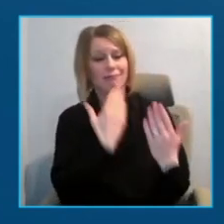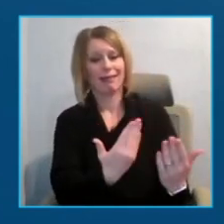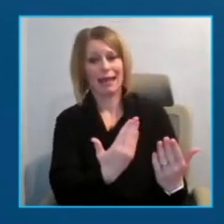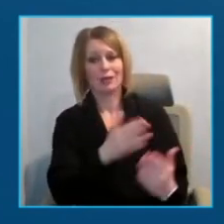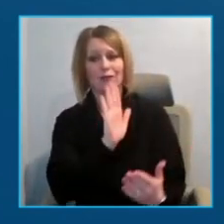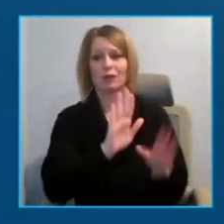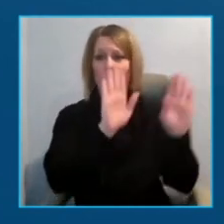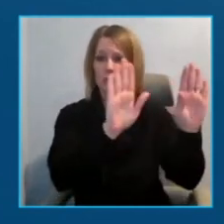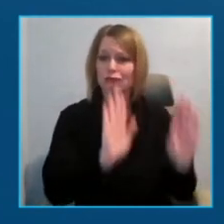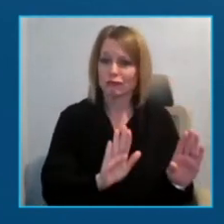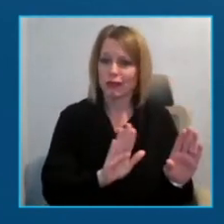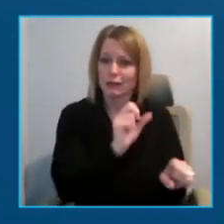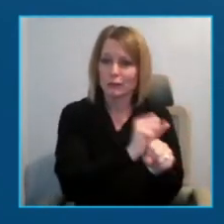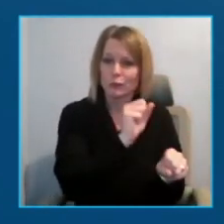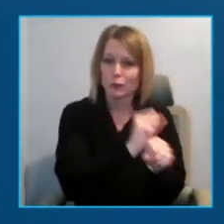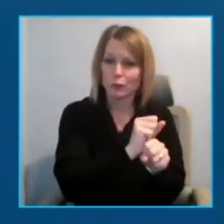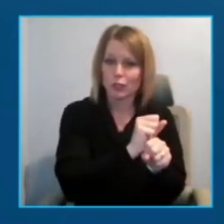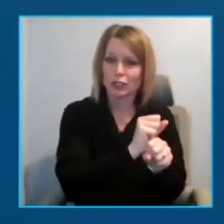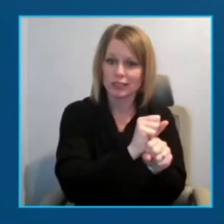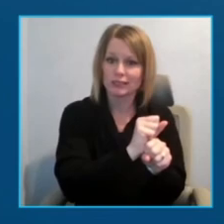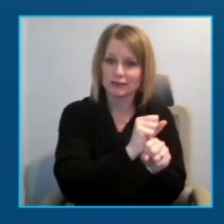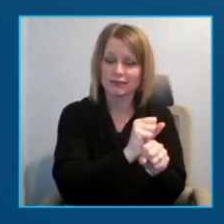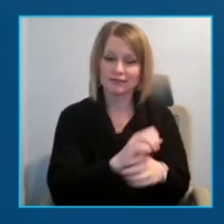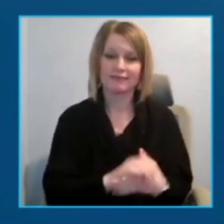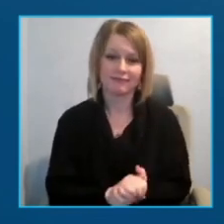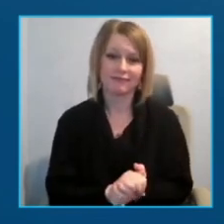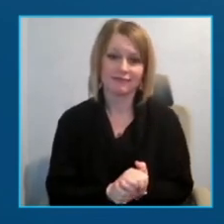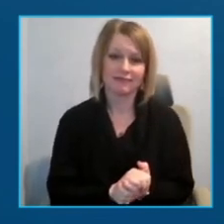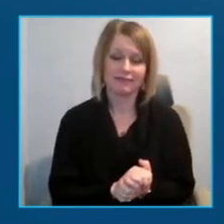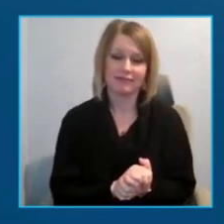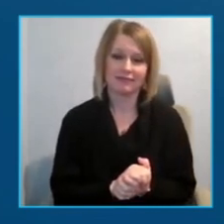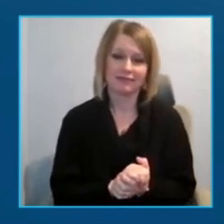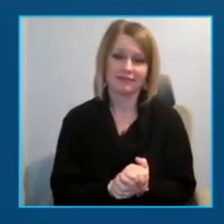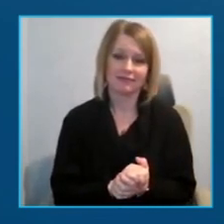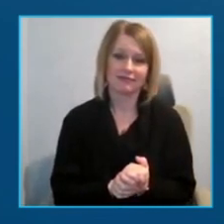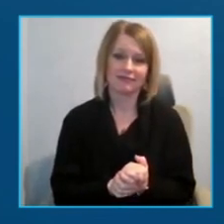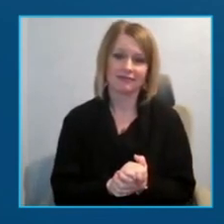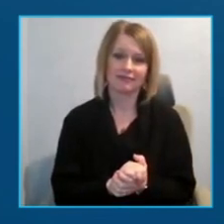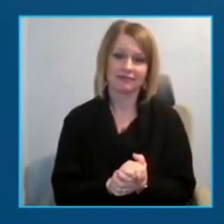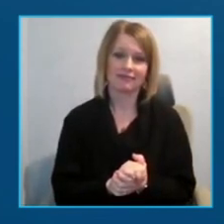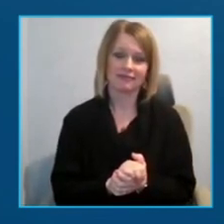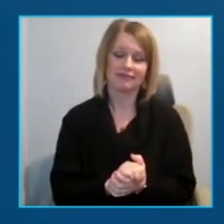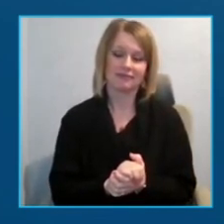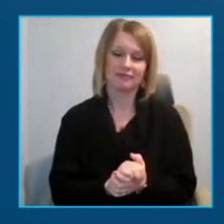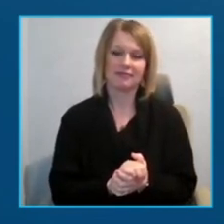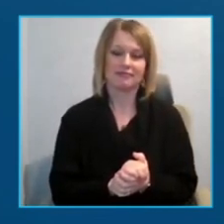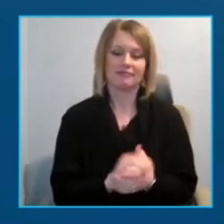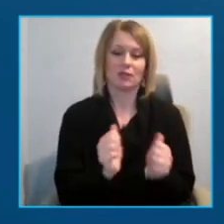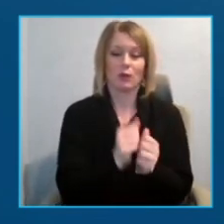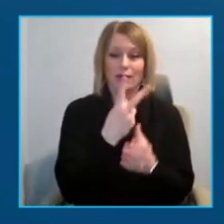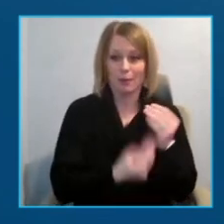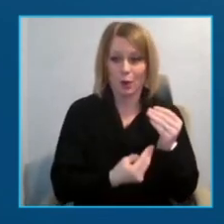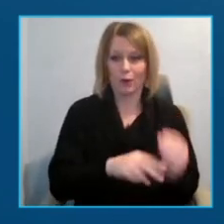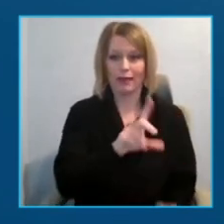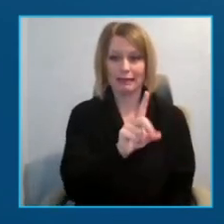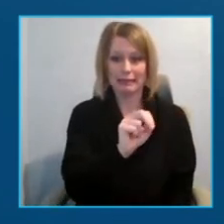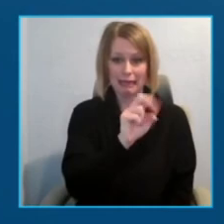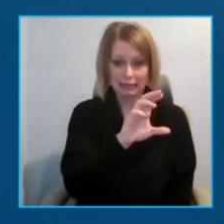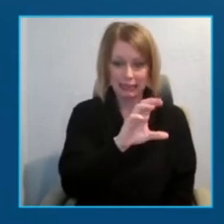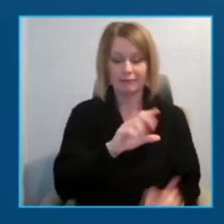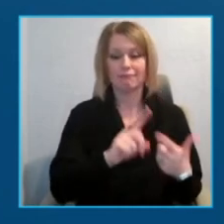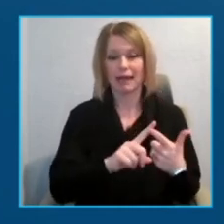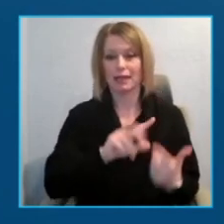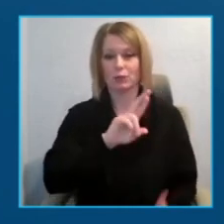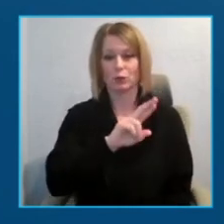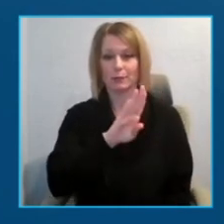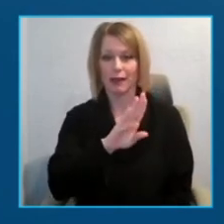they have spent with us on the DNC and here at the Rules and Bylaws Committee. And I know that we will continue, as you will see in